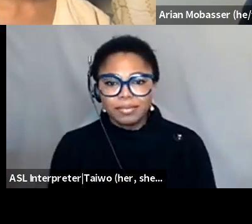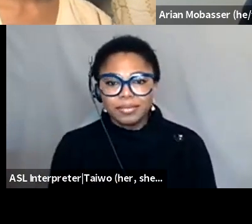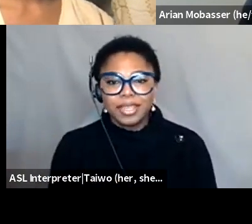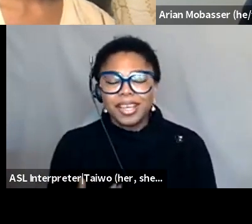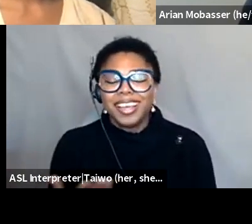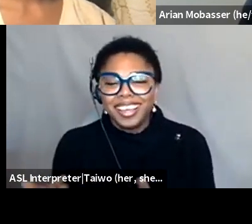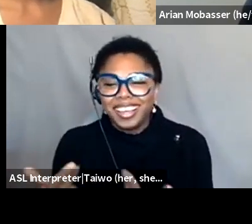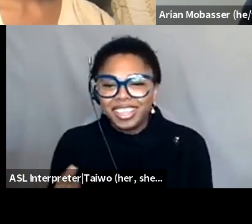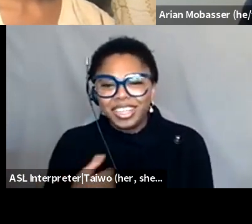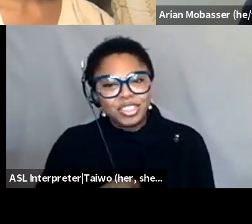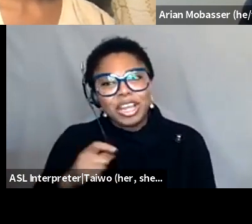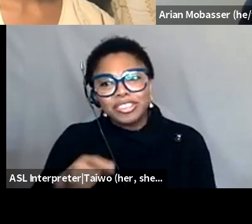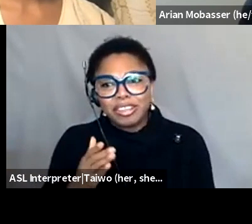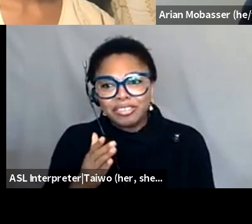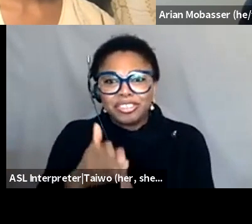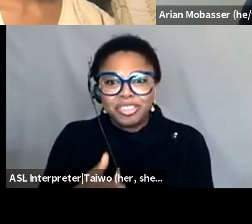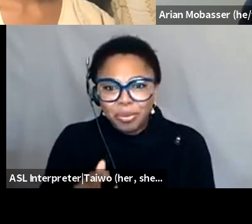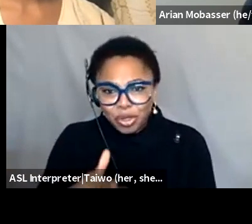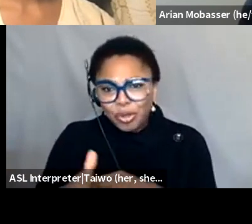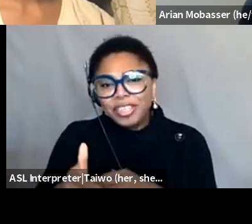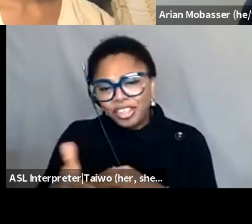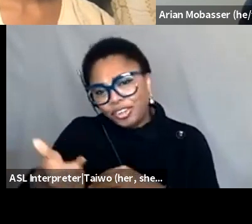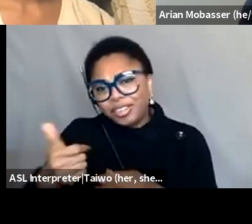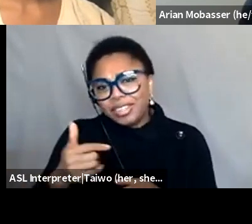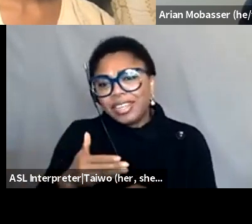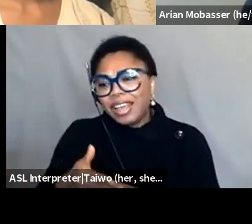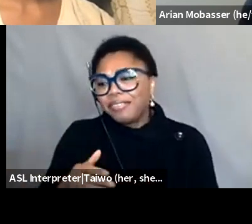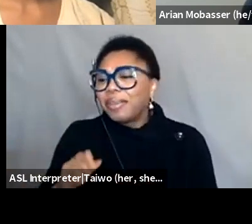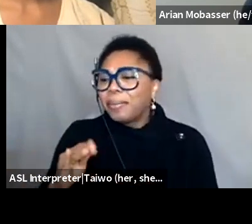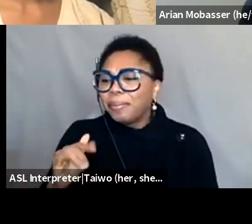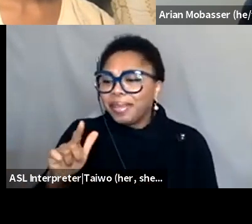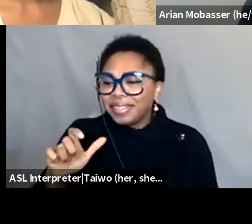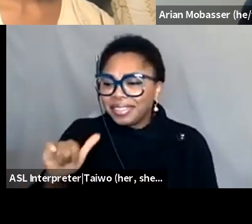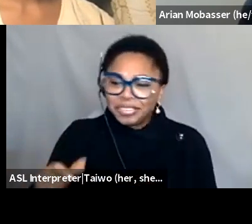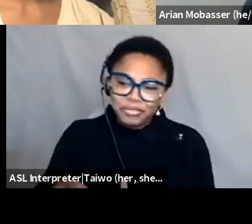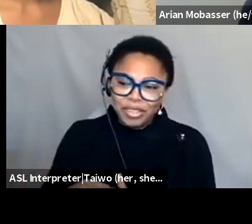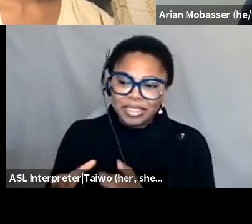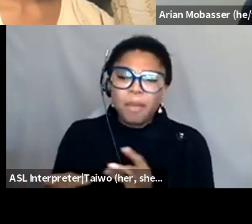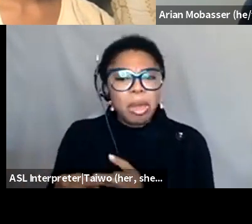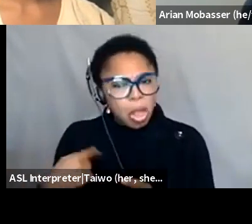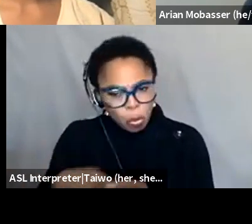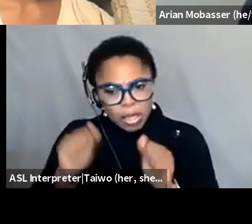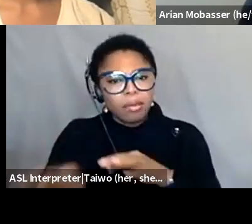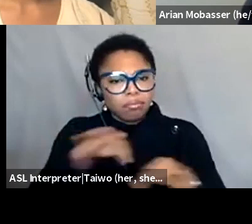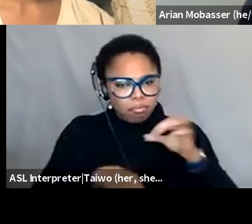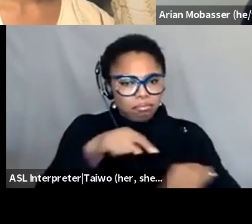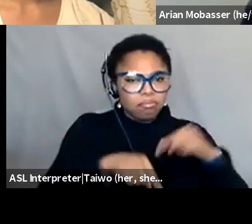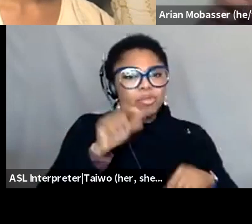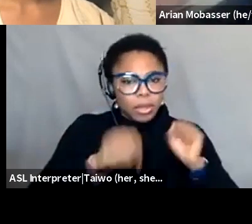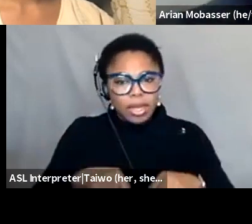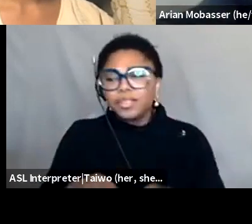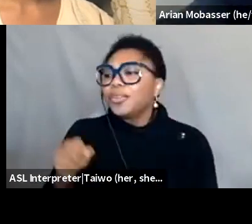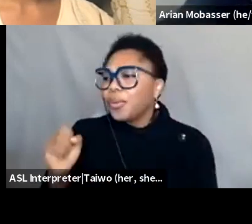Sorry, and I would have stopped earlier right after Bailey's first comment. We can take it back to there. Okay.